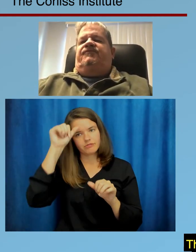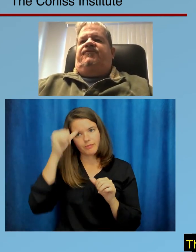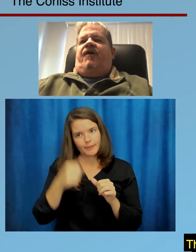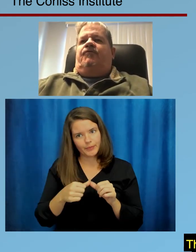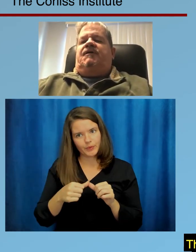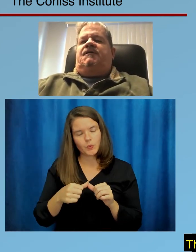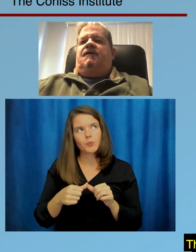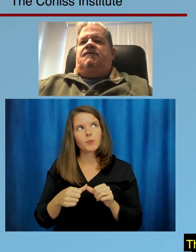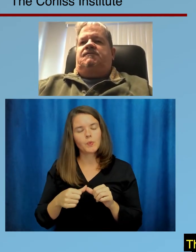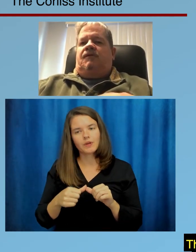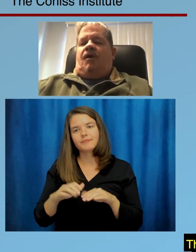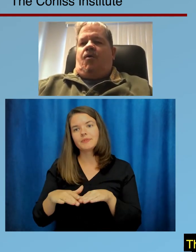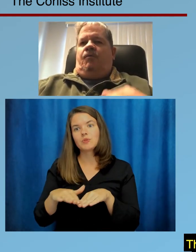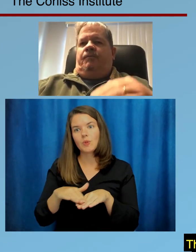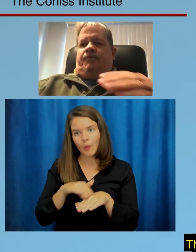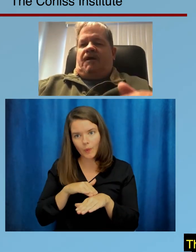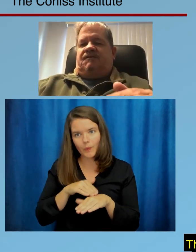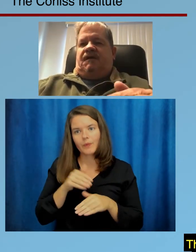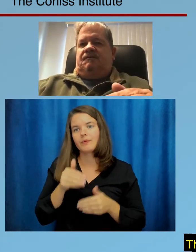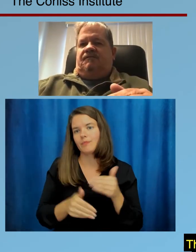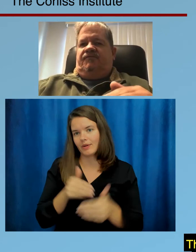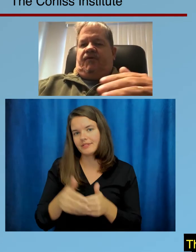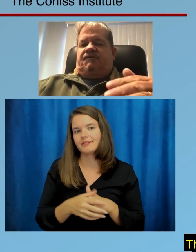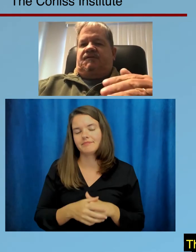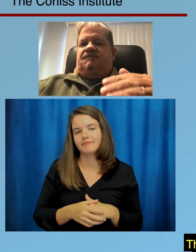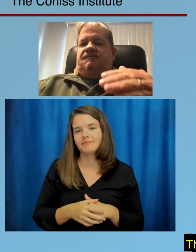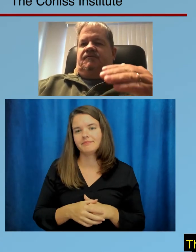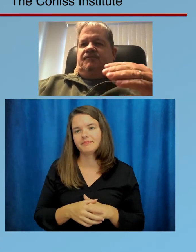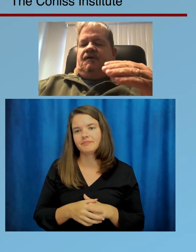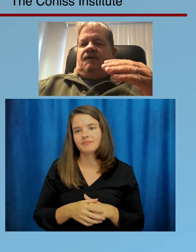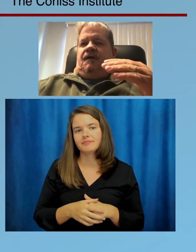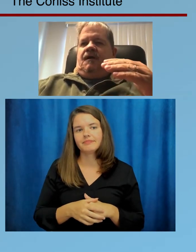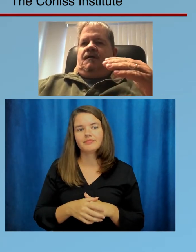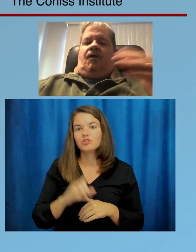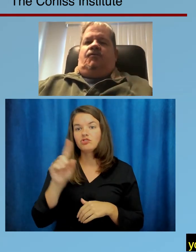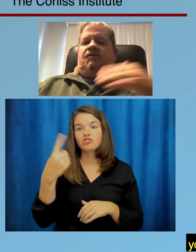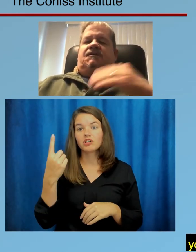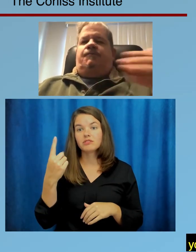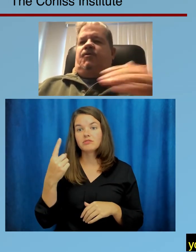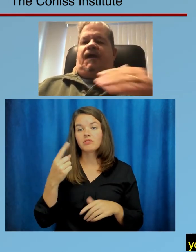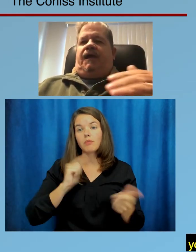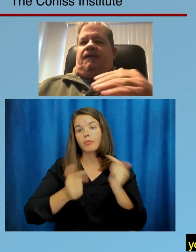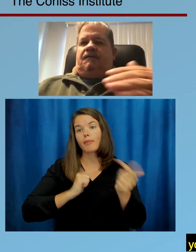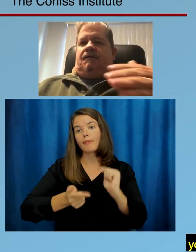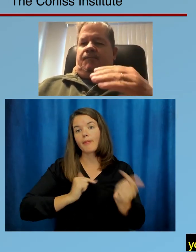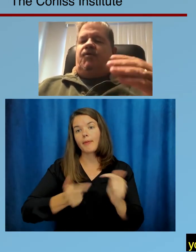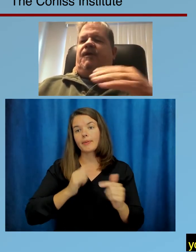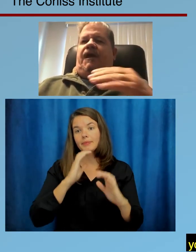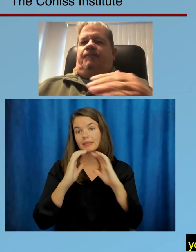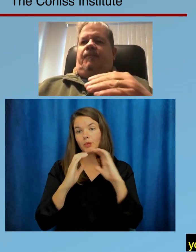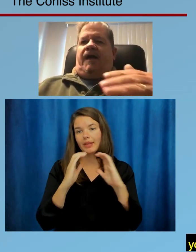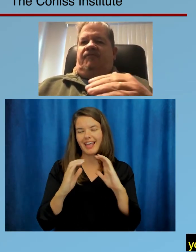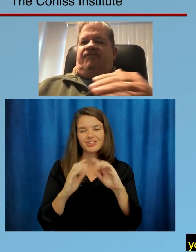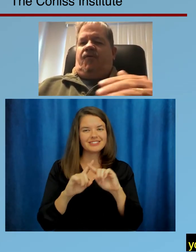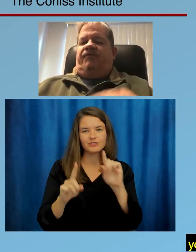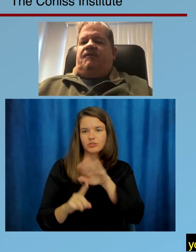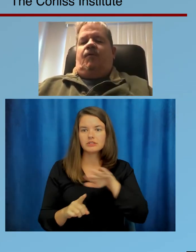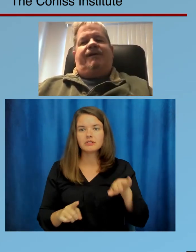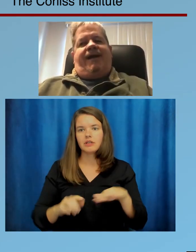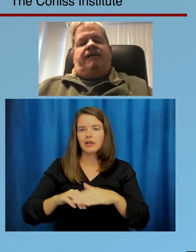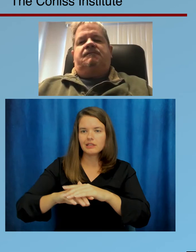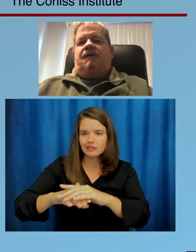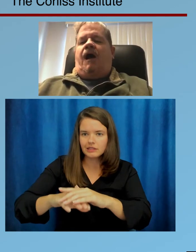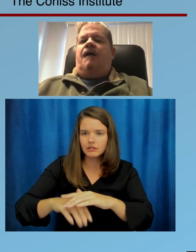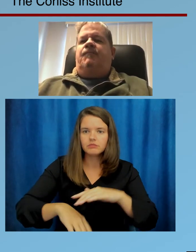is a very slow process versus, just communicating back and forth.